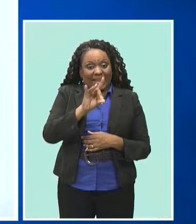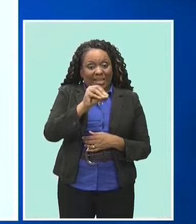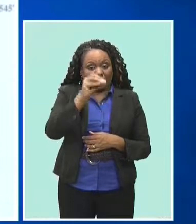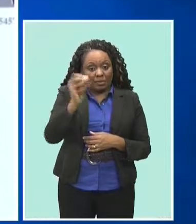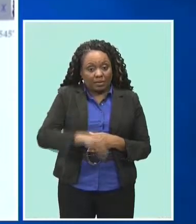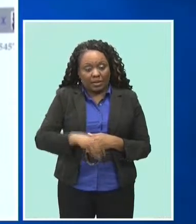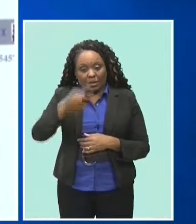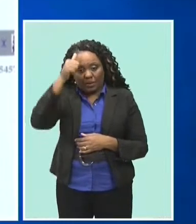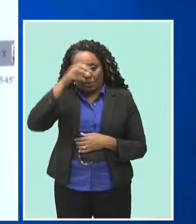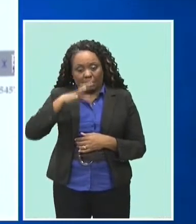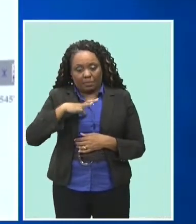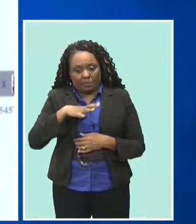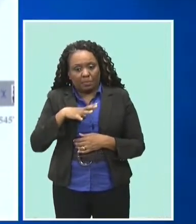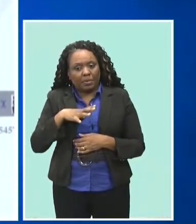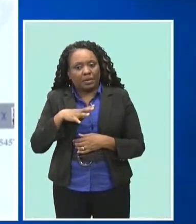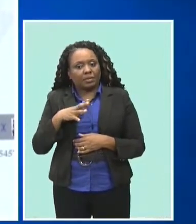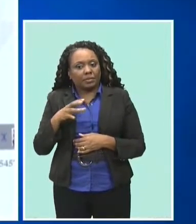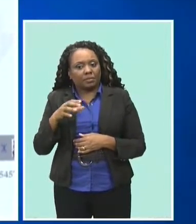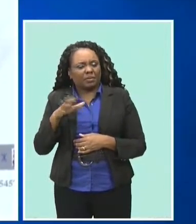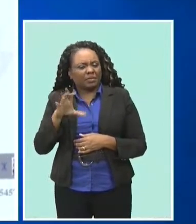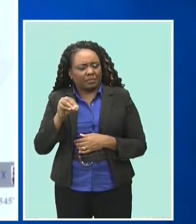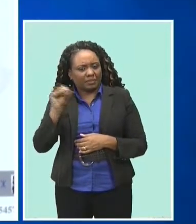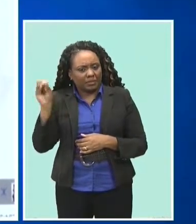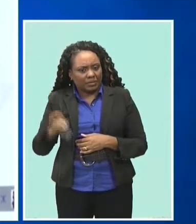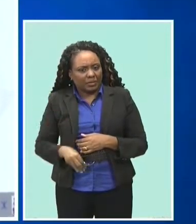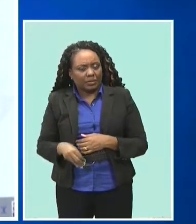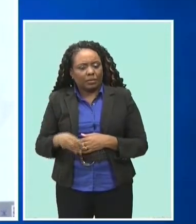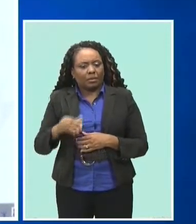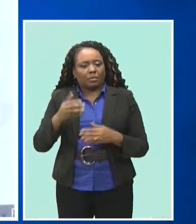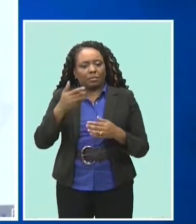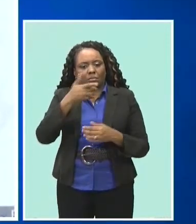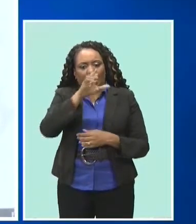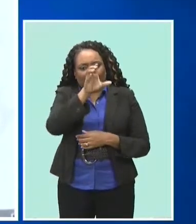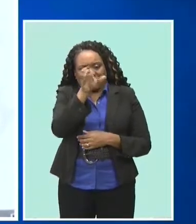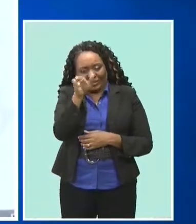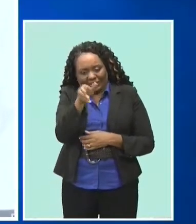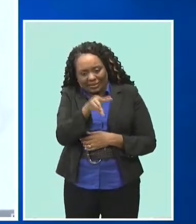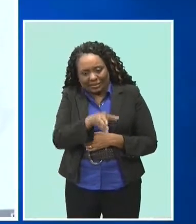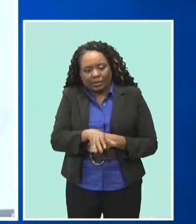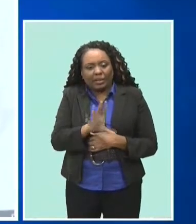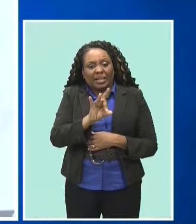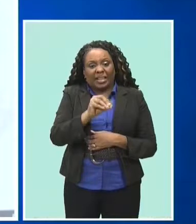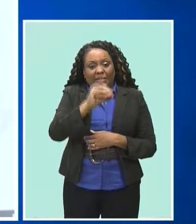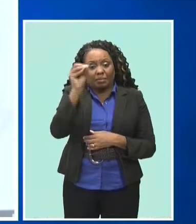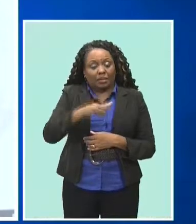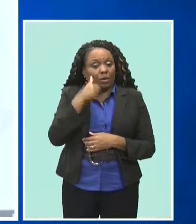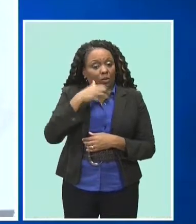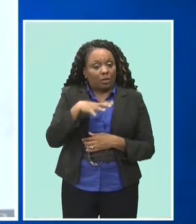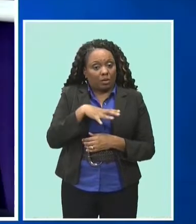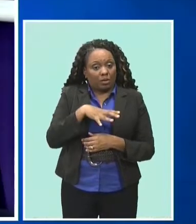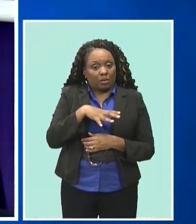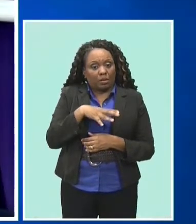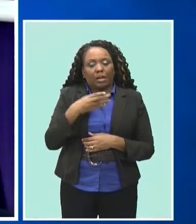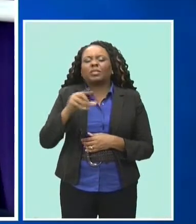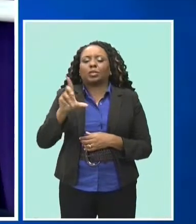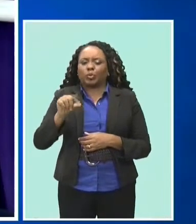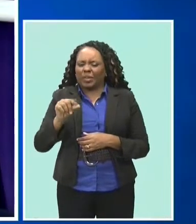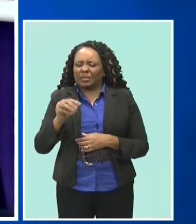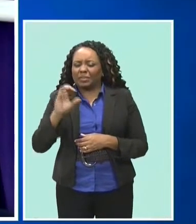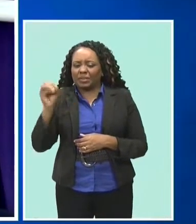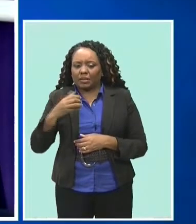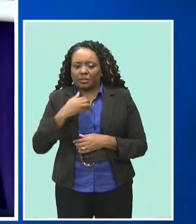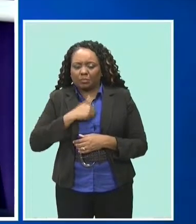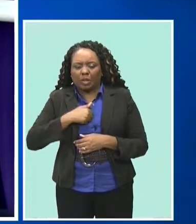20% in terms of the frequency of scoliosis. So you more see 80% of females with scoliosis and about 20% of males for